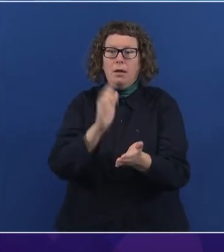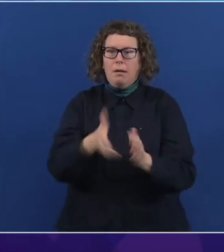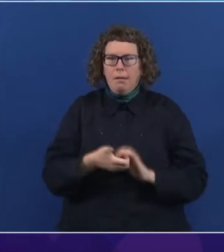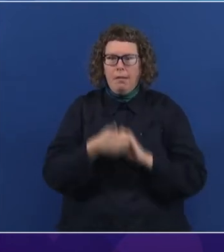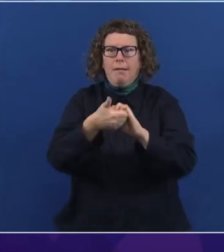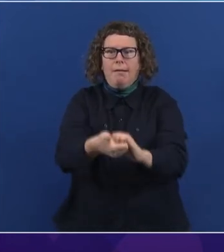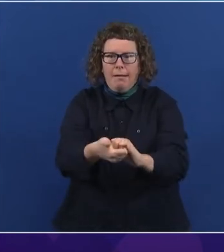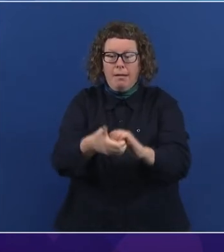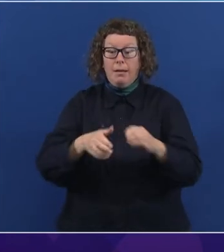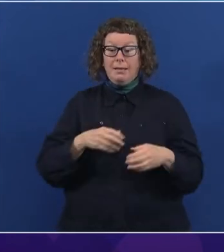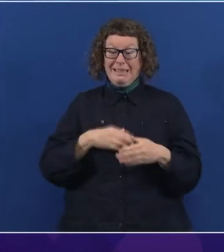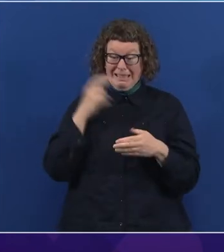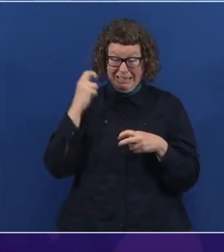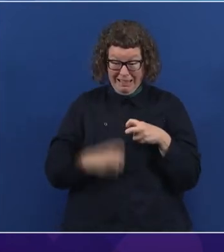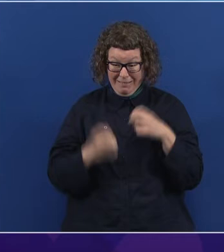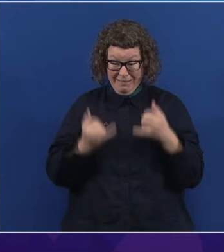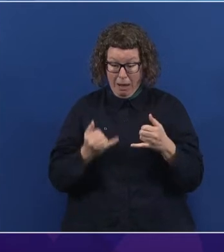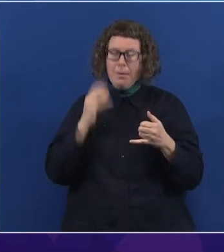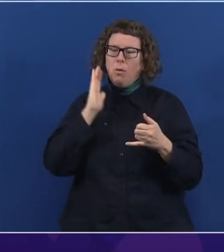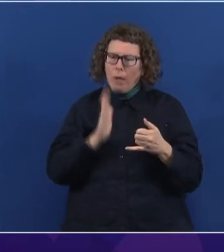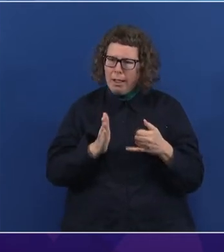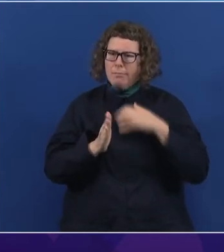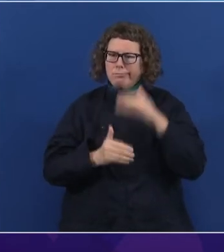be tough, but you will persevere.